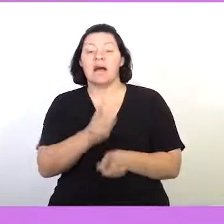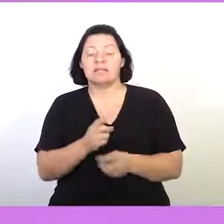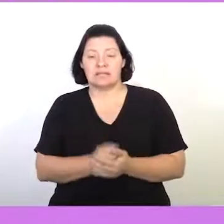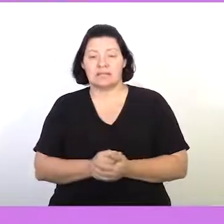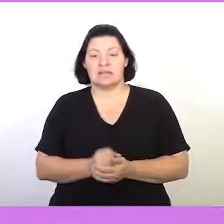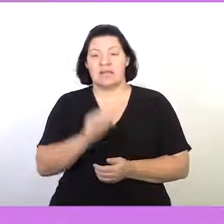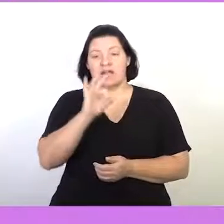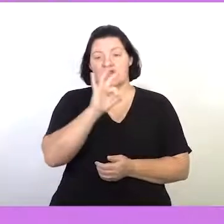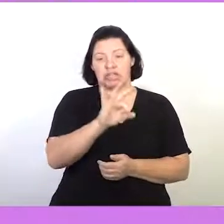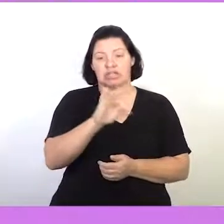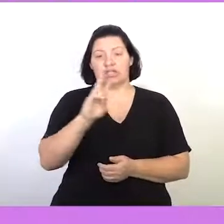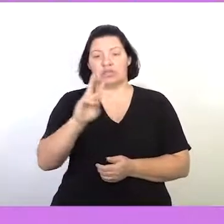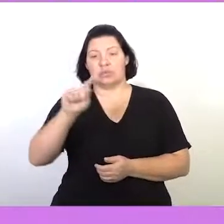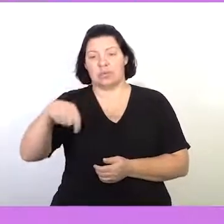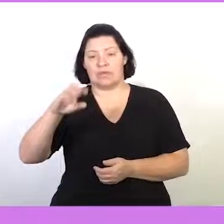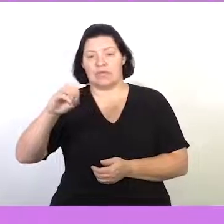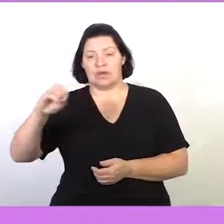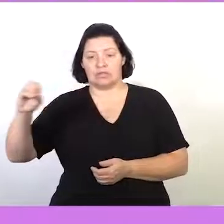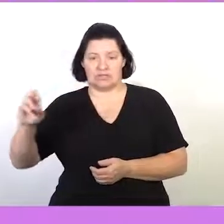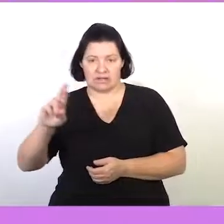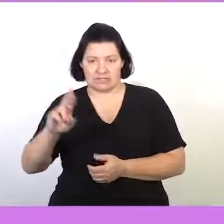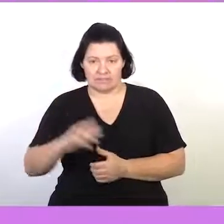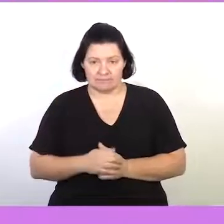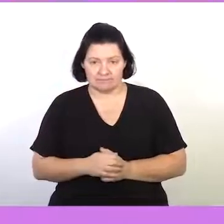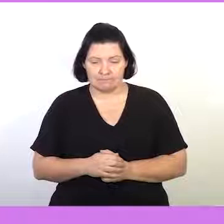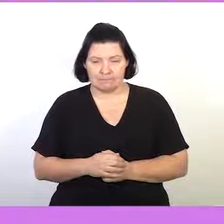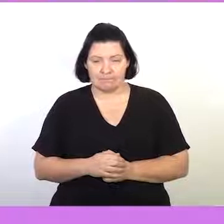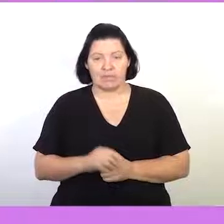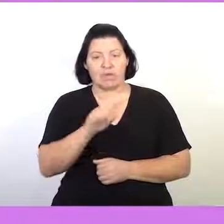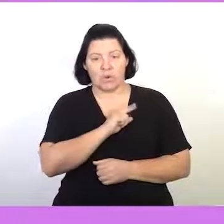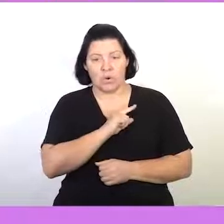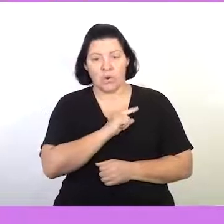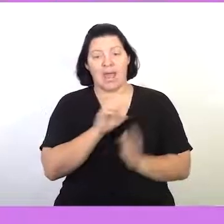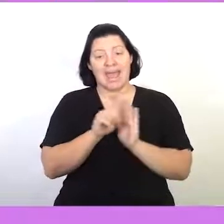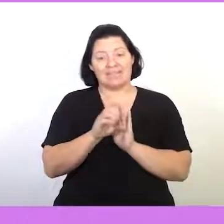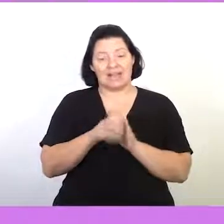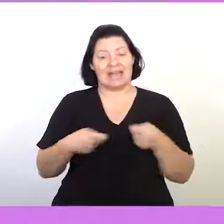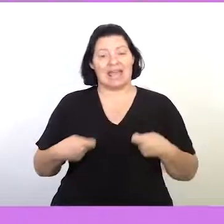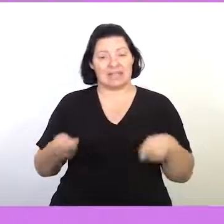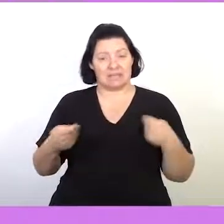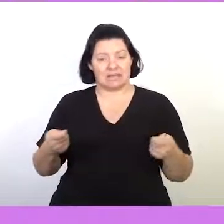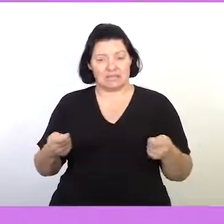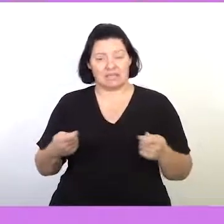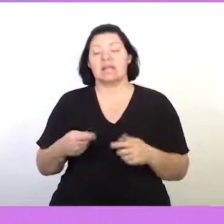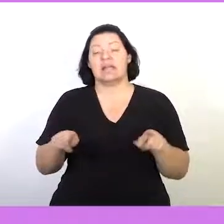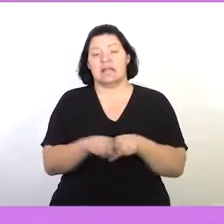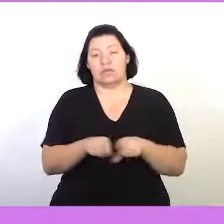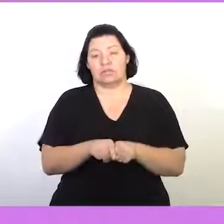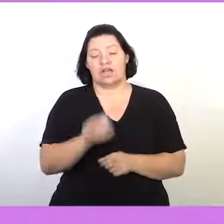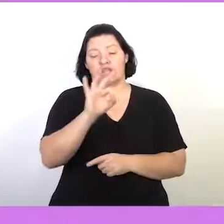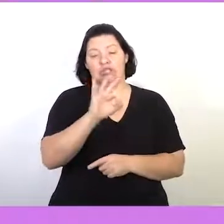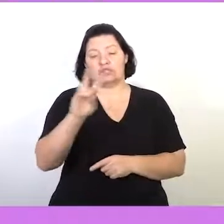an answer of 32,000 rand. Okay, so therefore, your advertising expense in this case